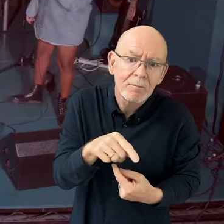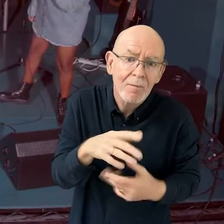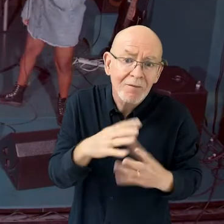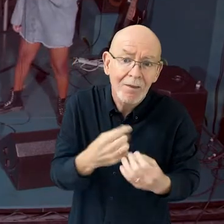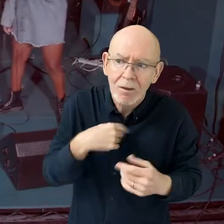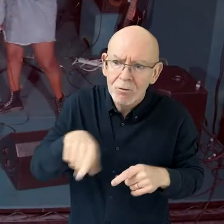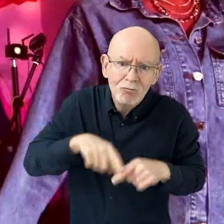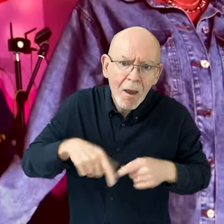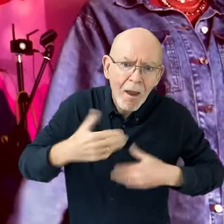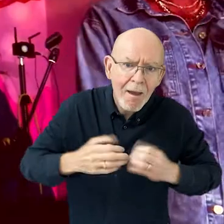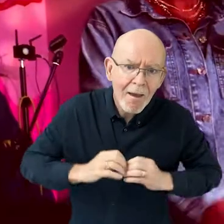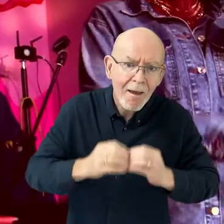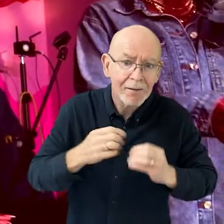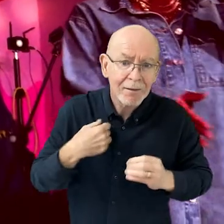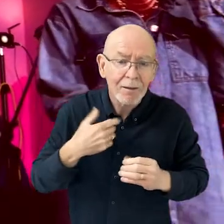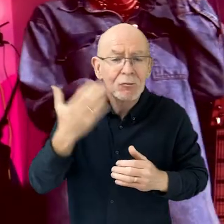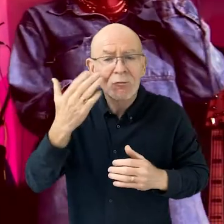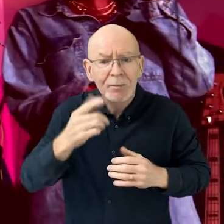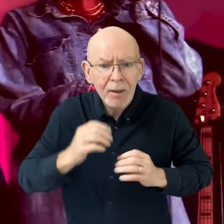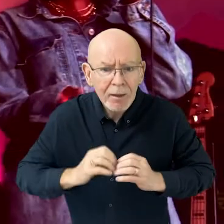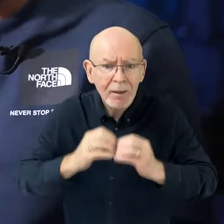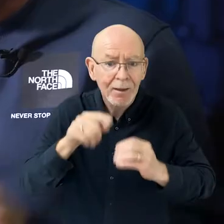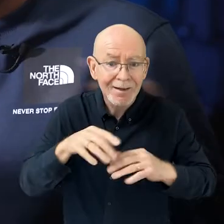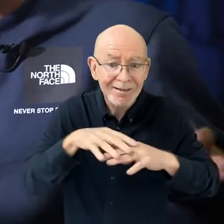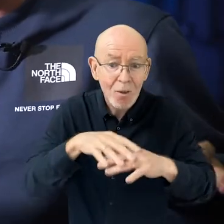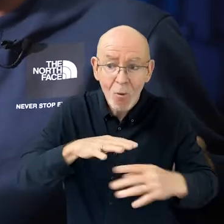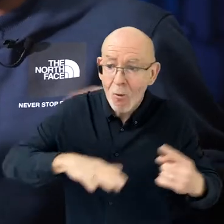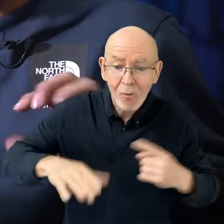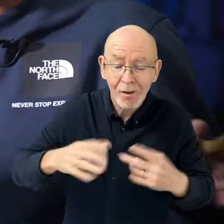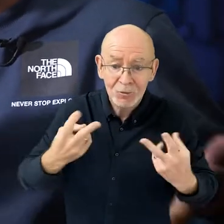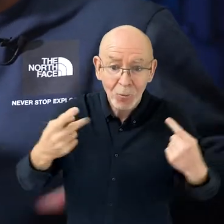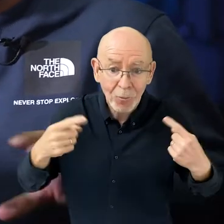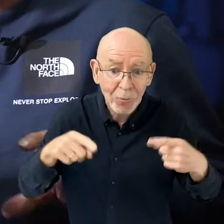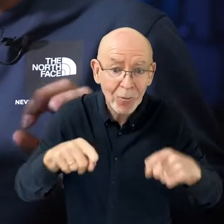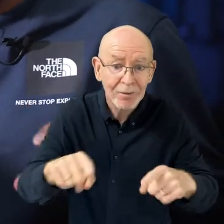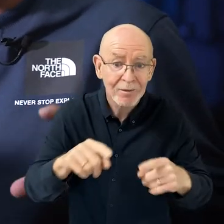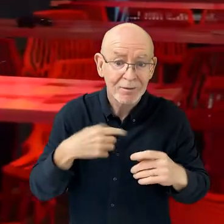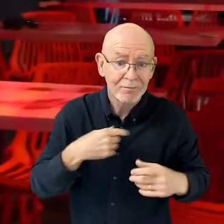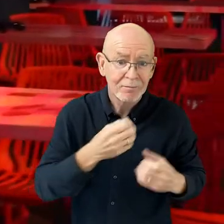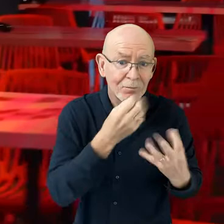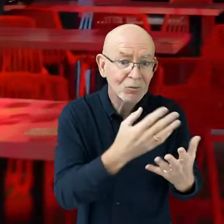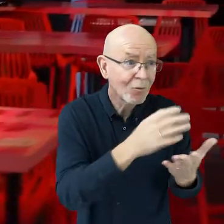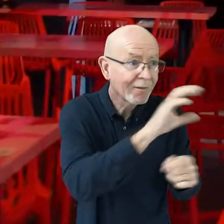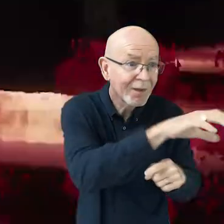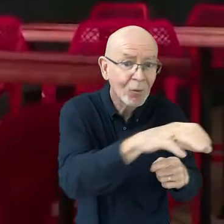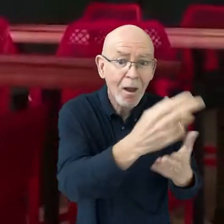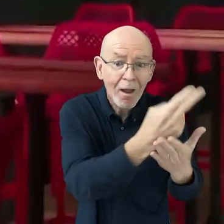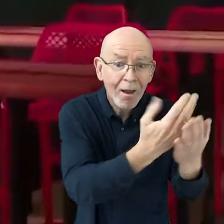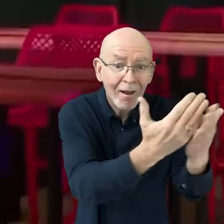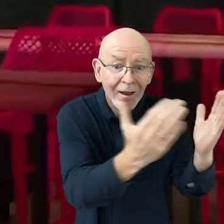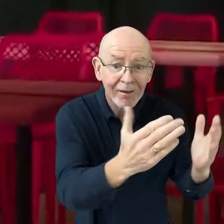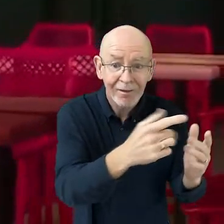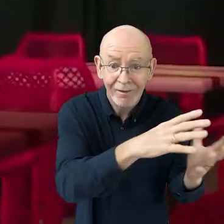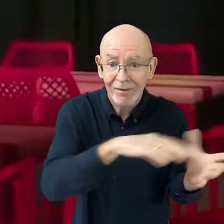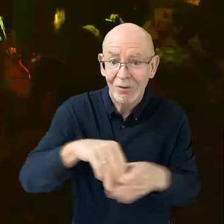to everything that we're trying to do. The dream is to build a network of digital twins where we take beautiful venues